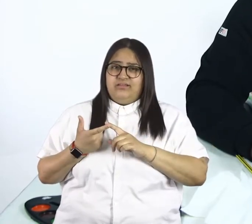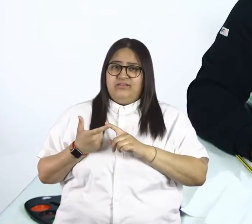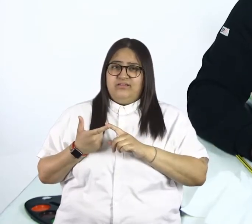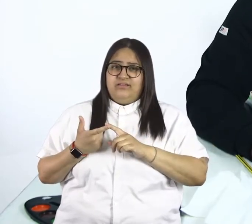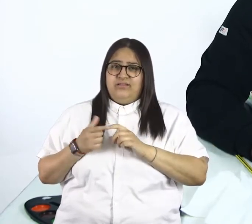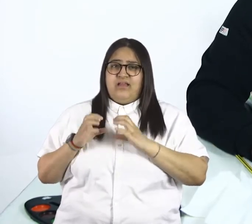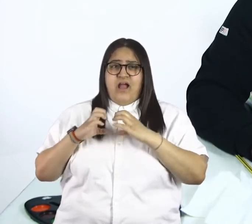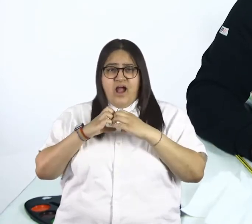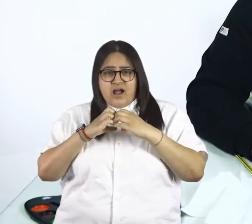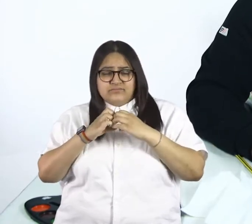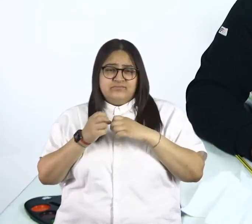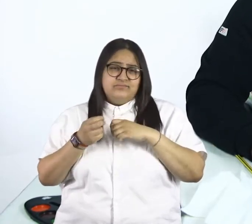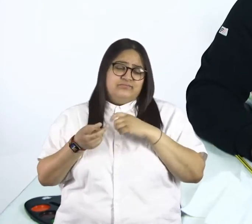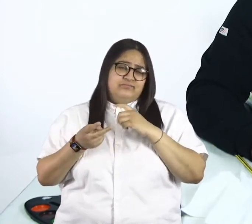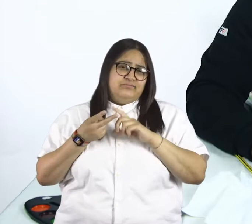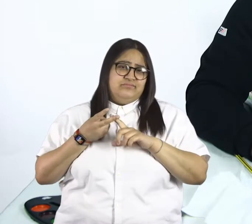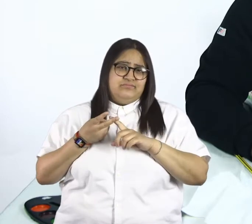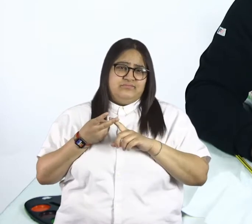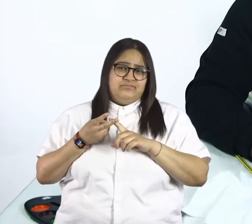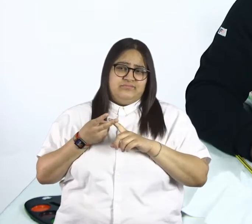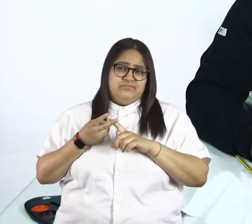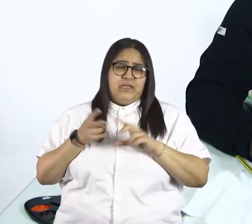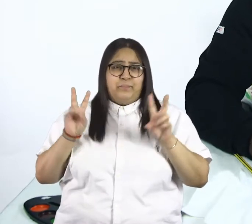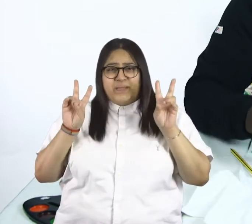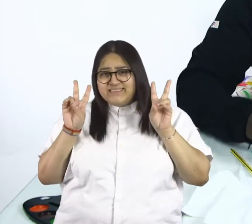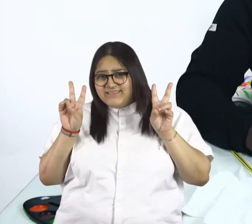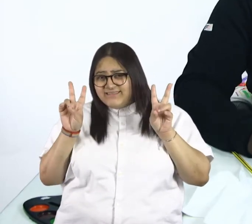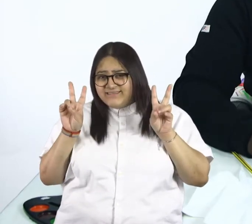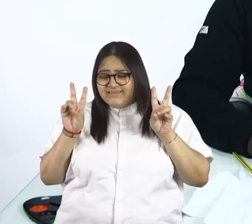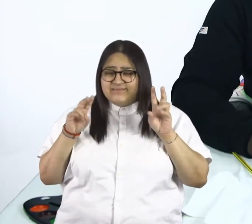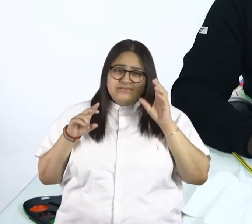hearts. I think about the peace sign,